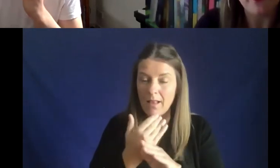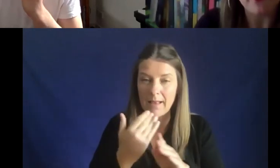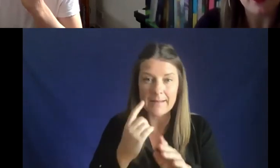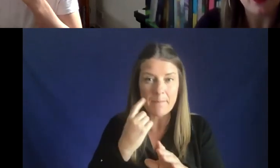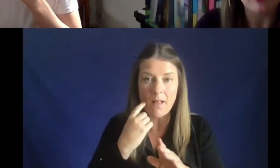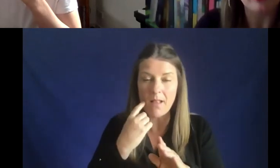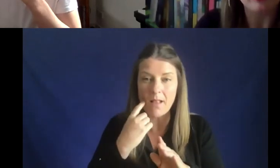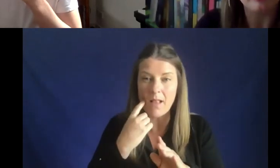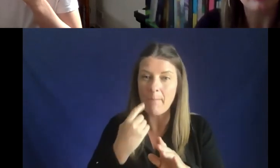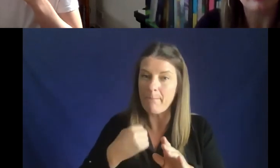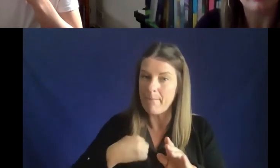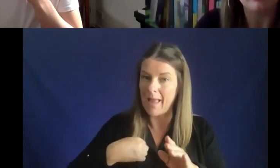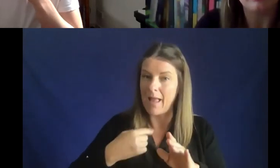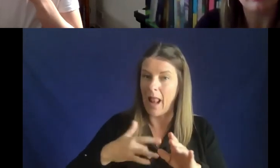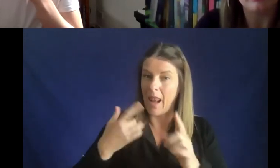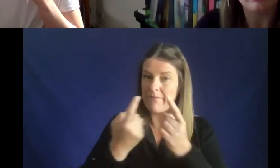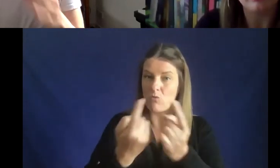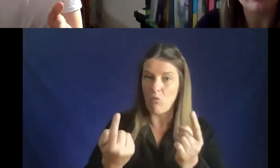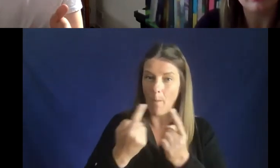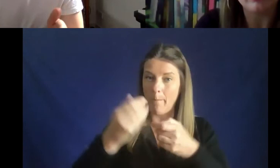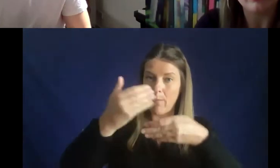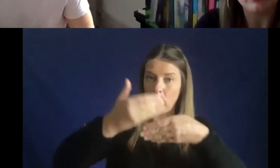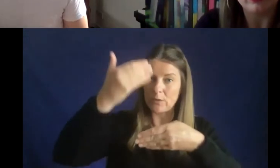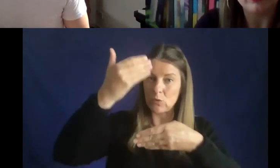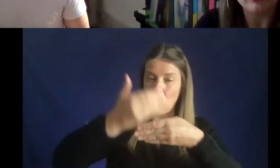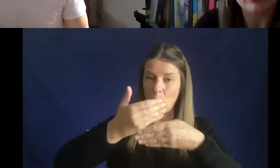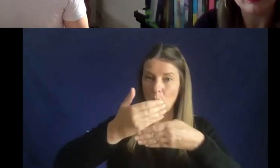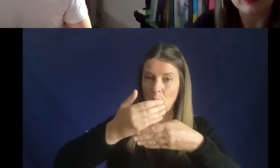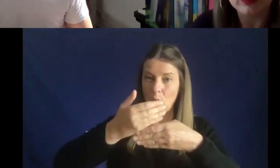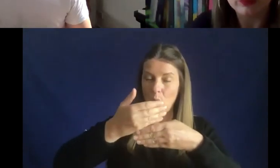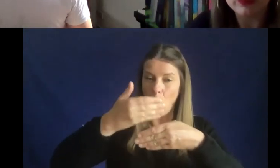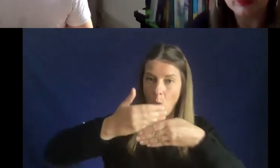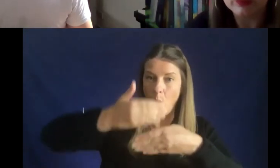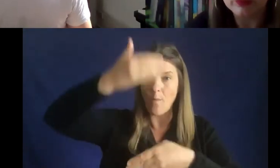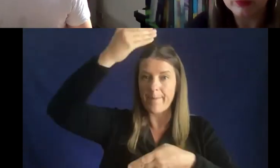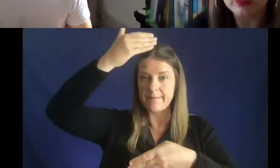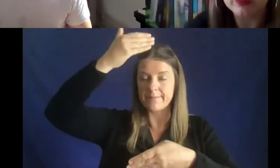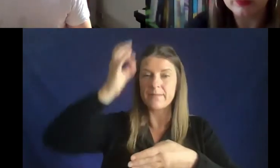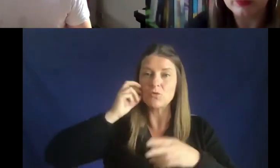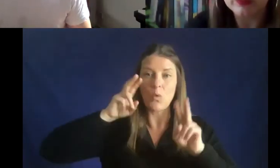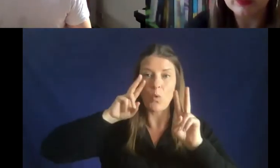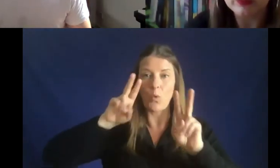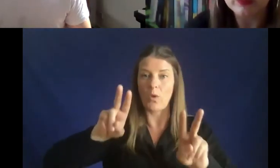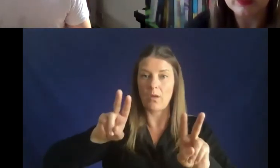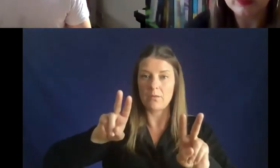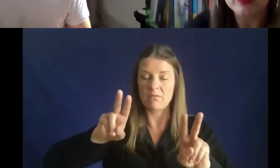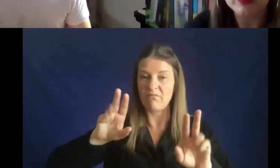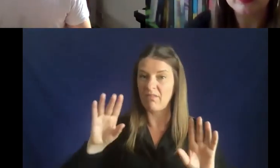room window and just looking out and doing nothing but looking out.